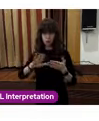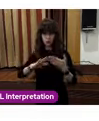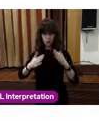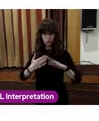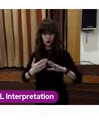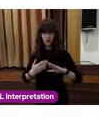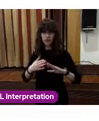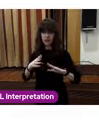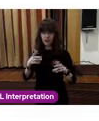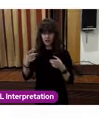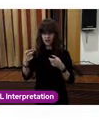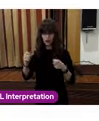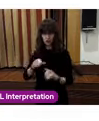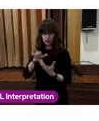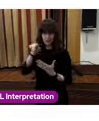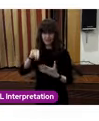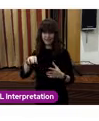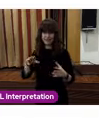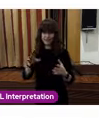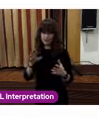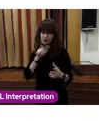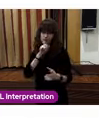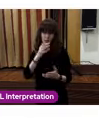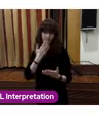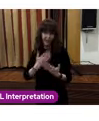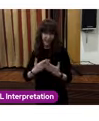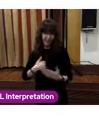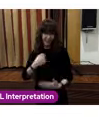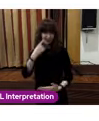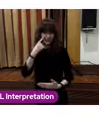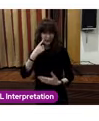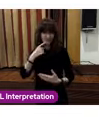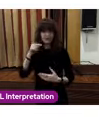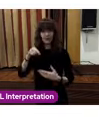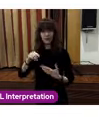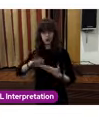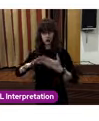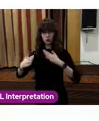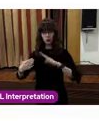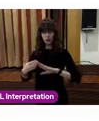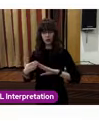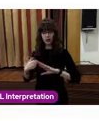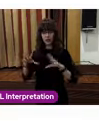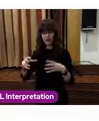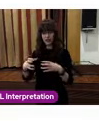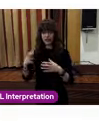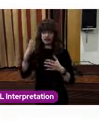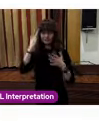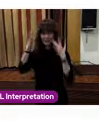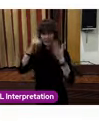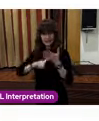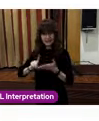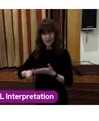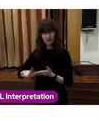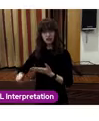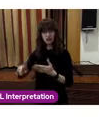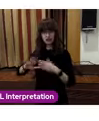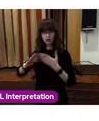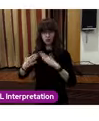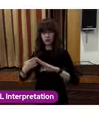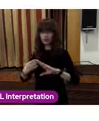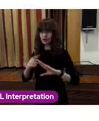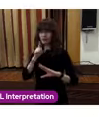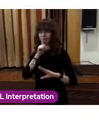matter, I think, quite well. And this is a community that, the U.S. intelligence community does not have a